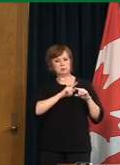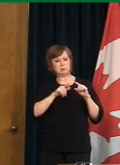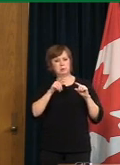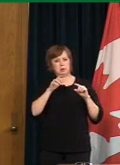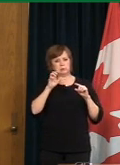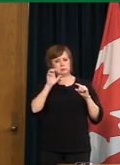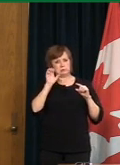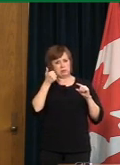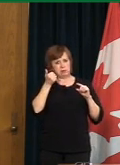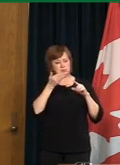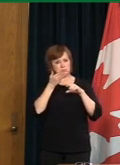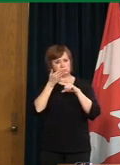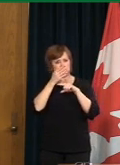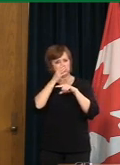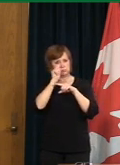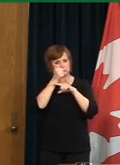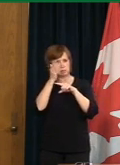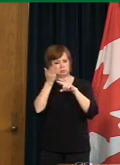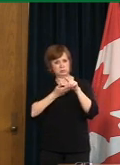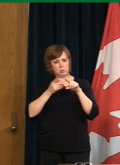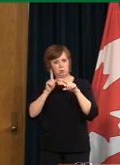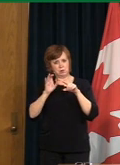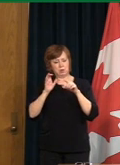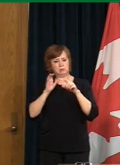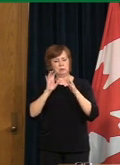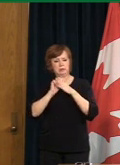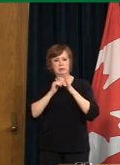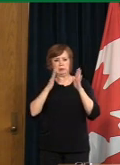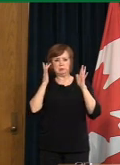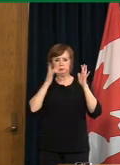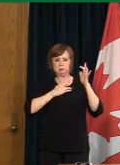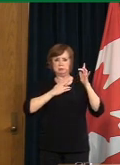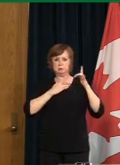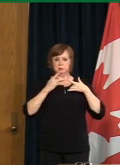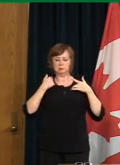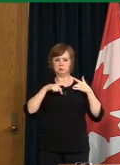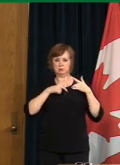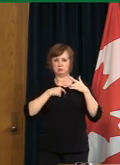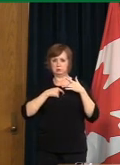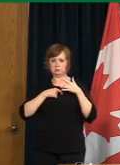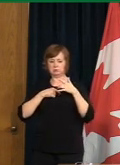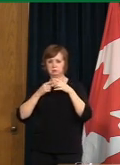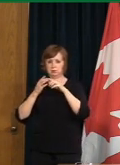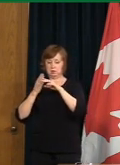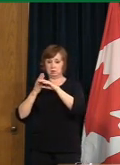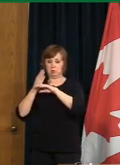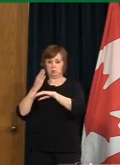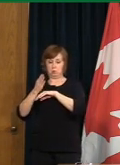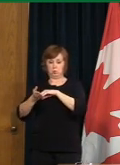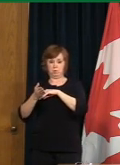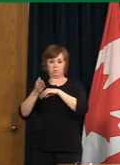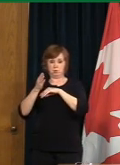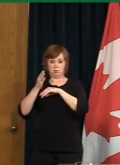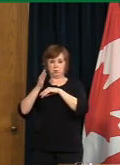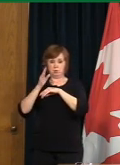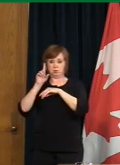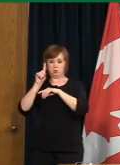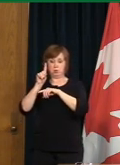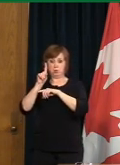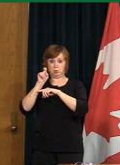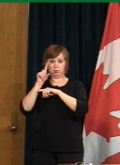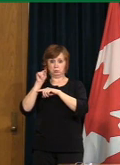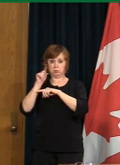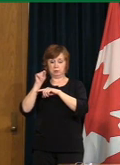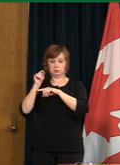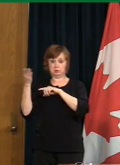to start signaling actions that we may need to take. But anytime we're above that 120 per 100,000 number, especially